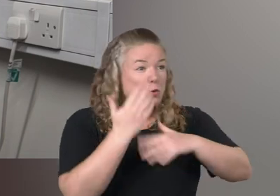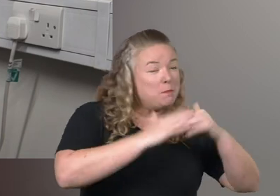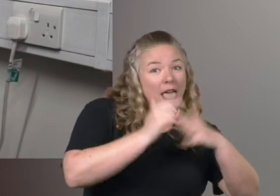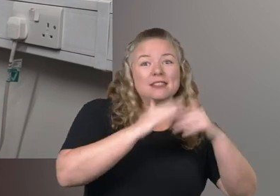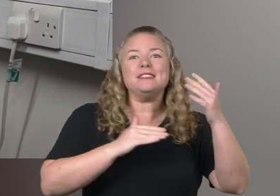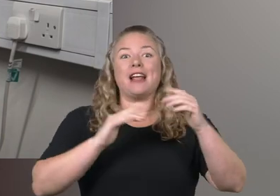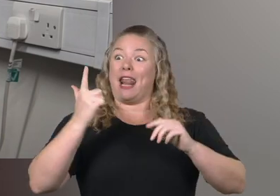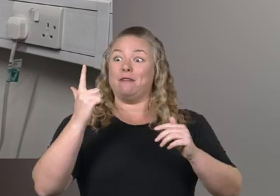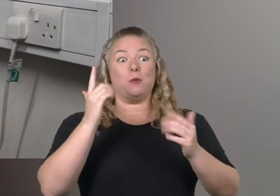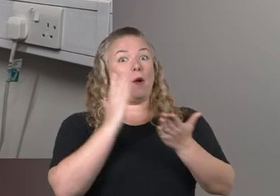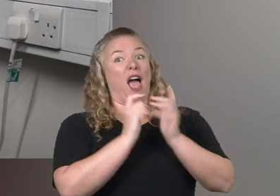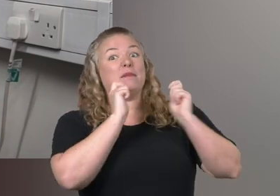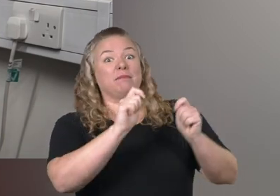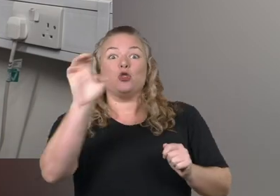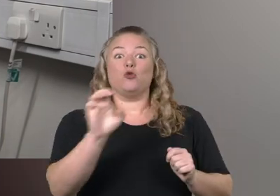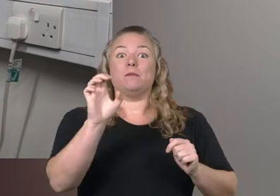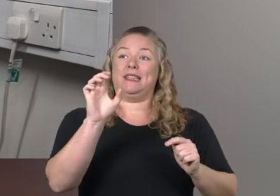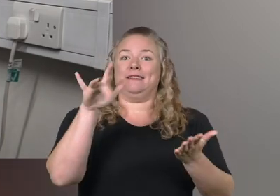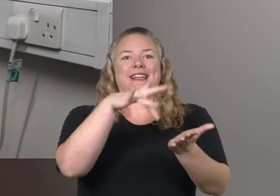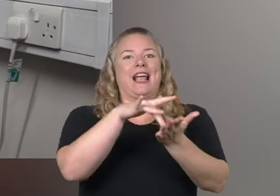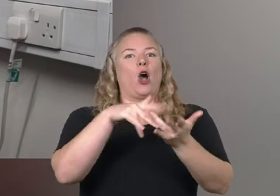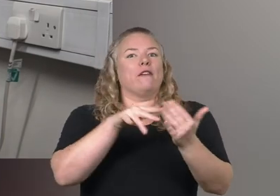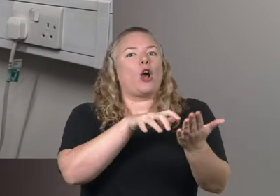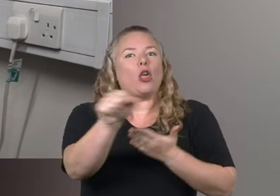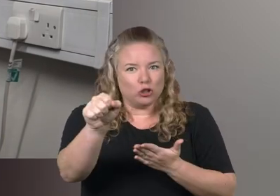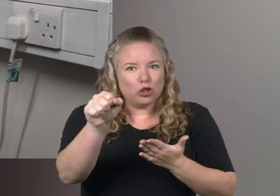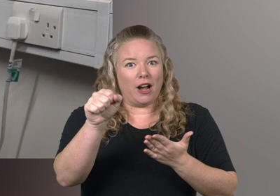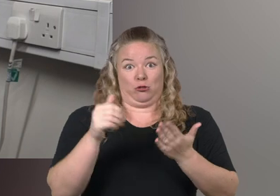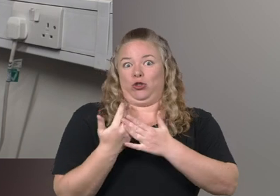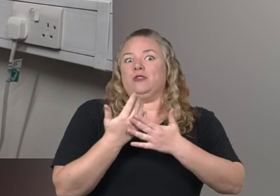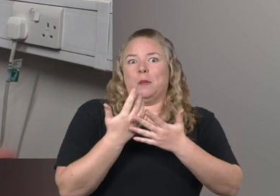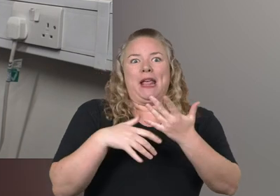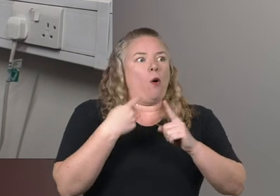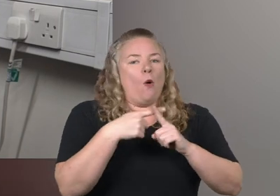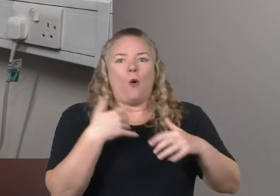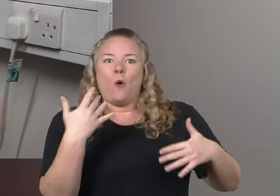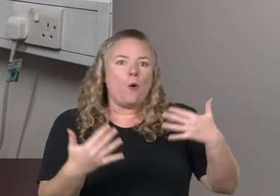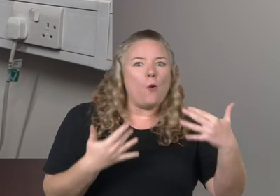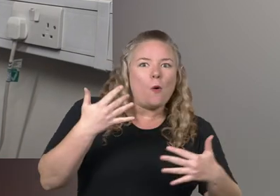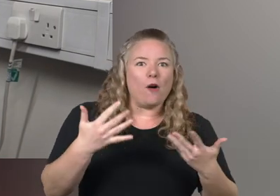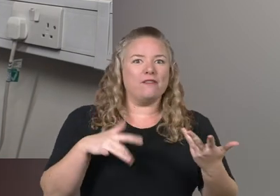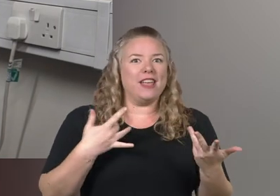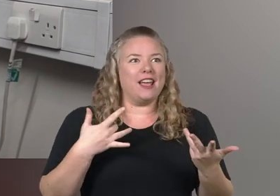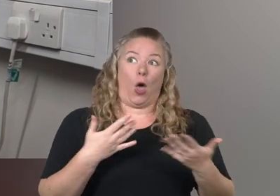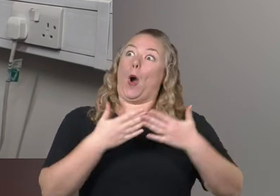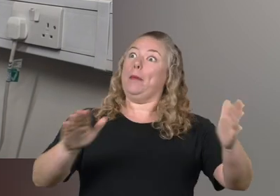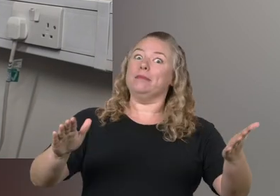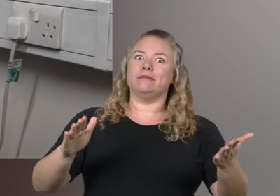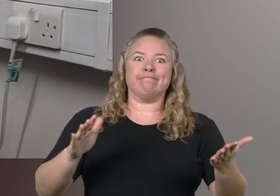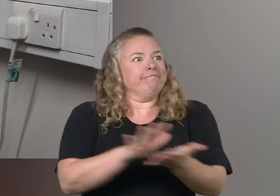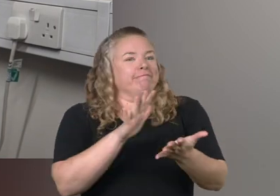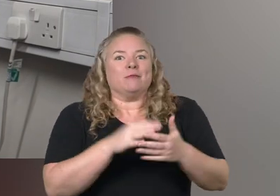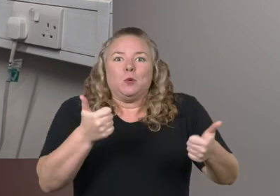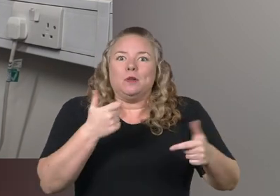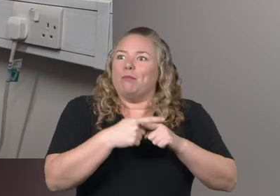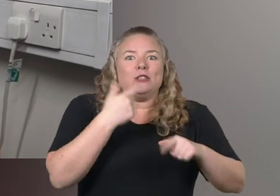14.5.75 million pound development, new building, European capital of culture, Liverpool was. It was a lot of optimism, and we opened with a,